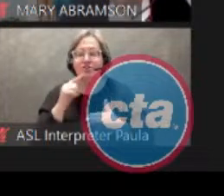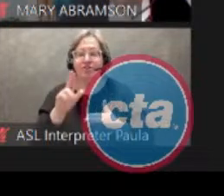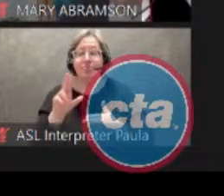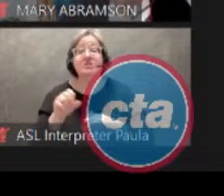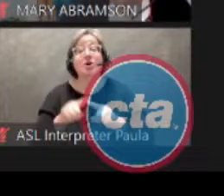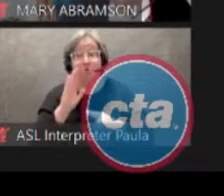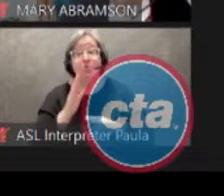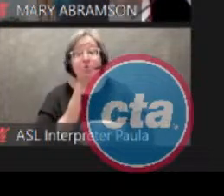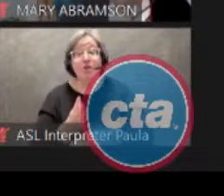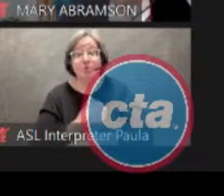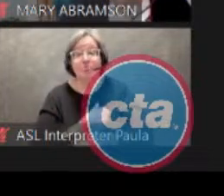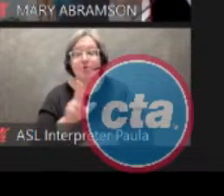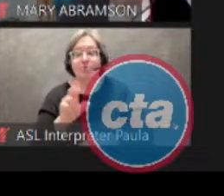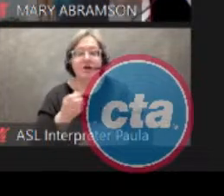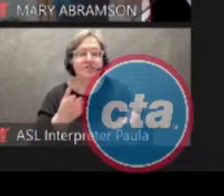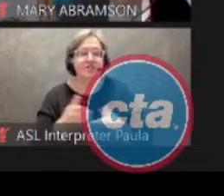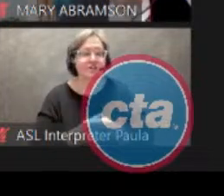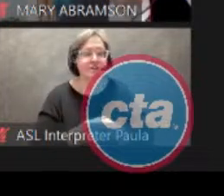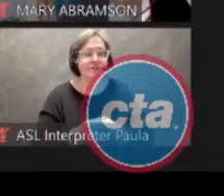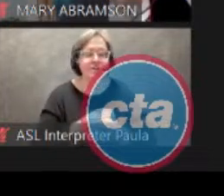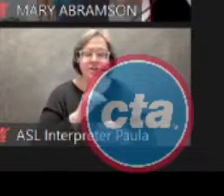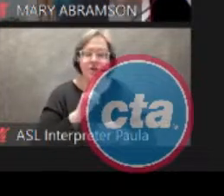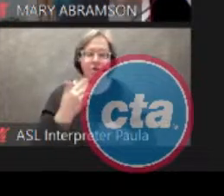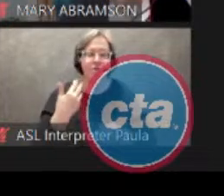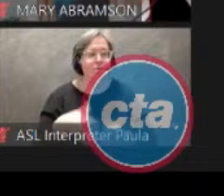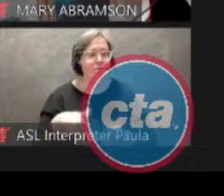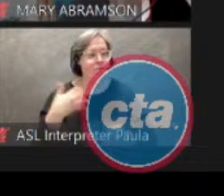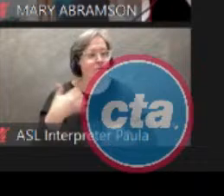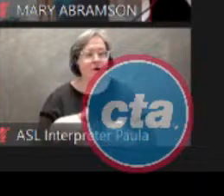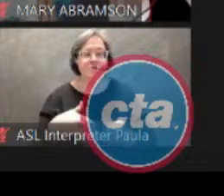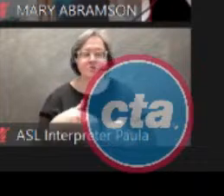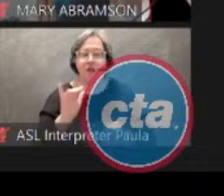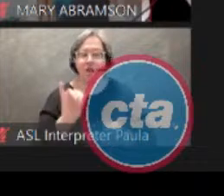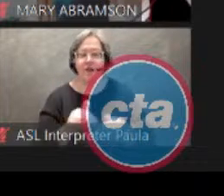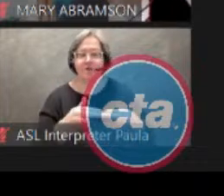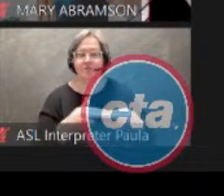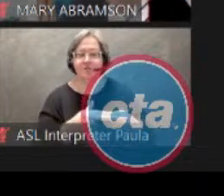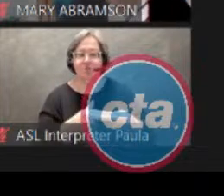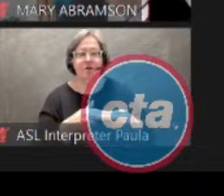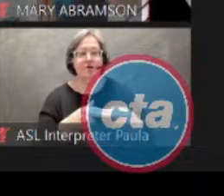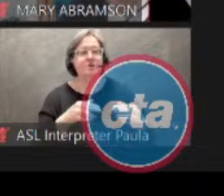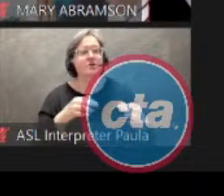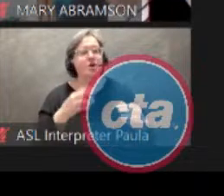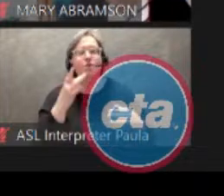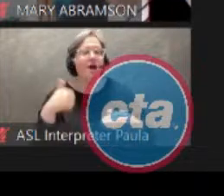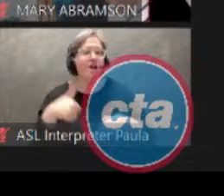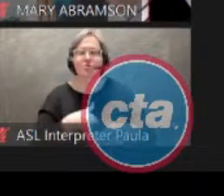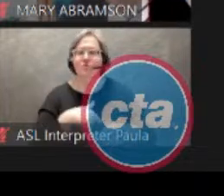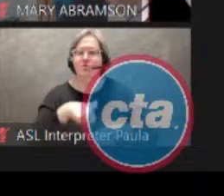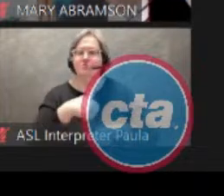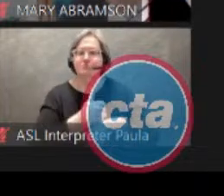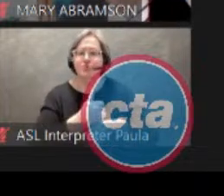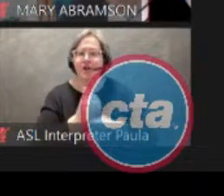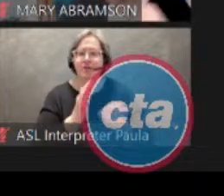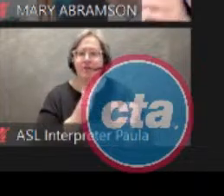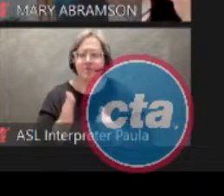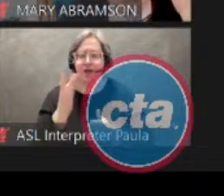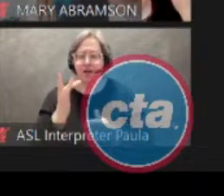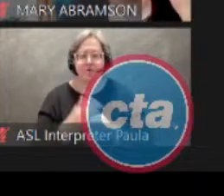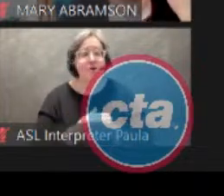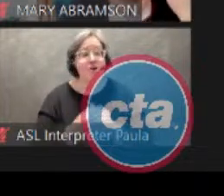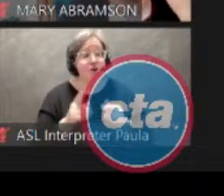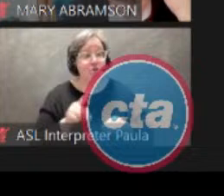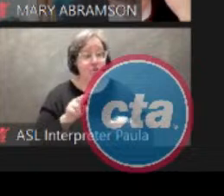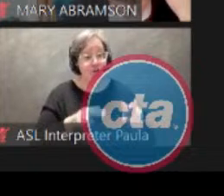service. I think this is just a really compelling slide to point out of why we created the plan. So when you look